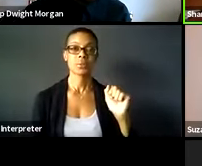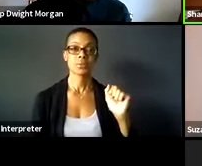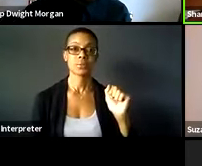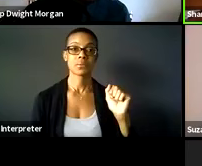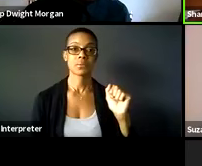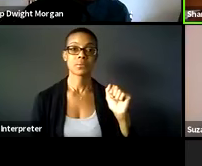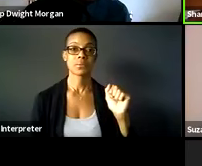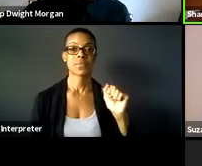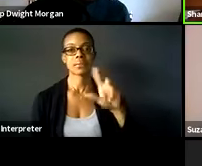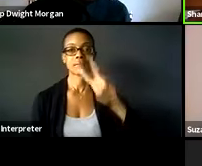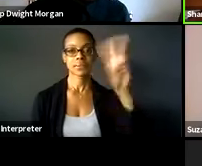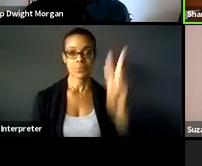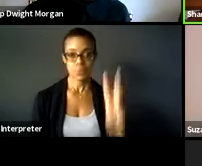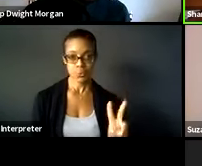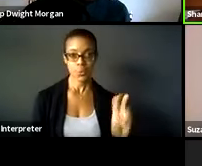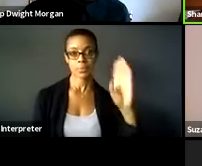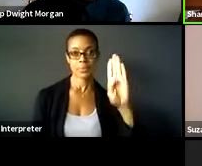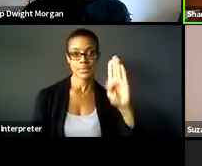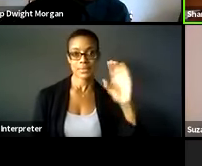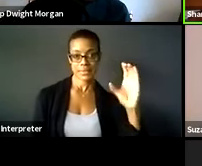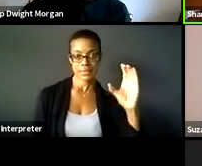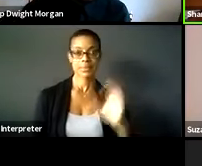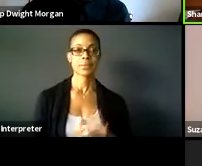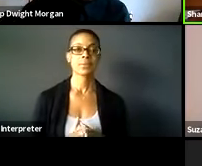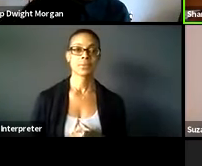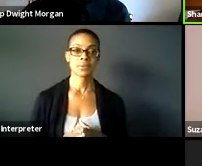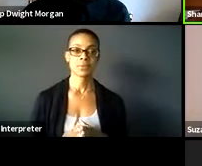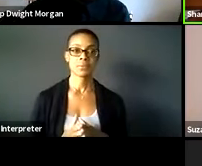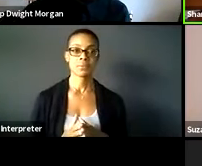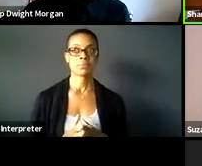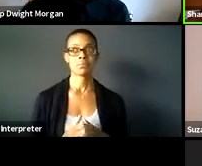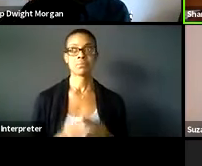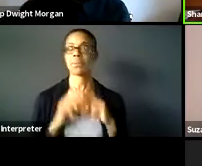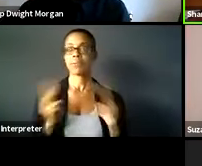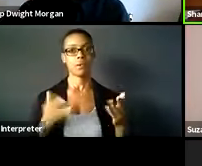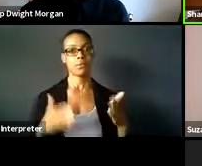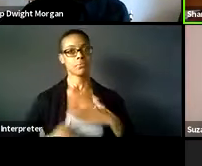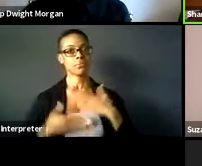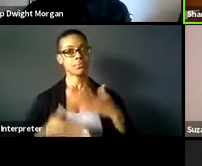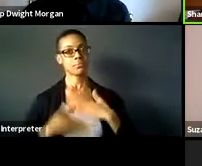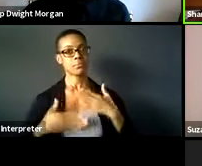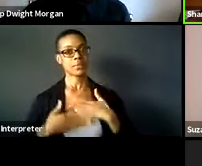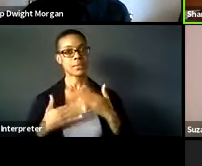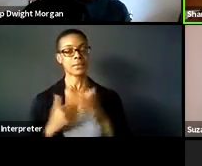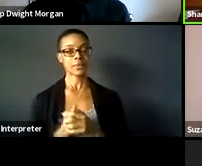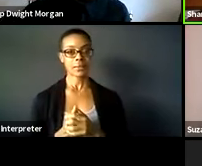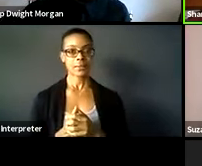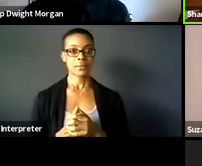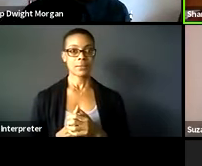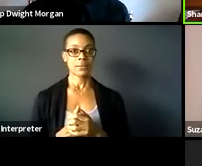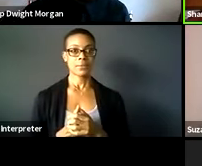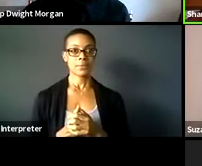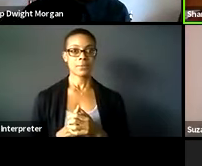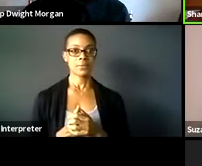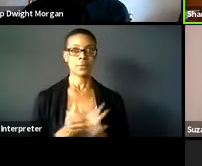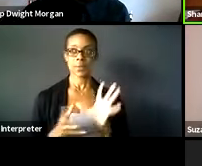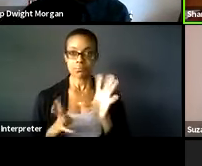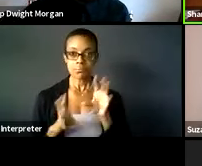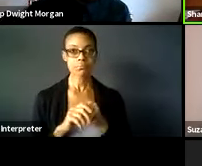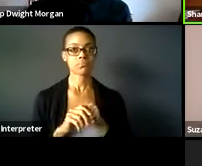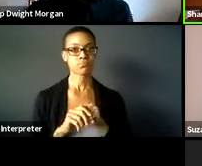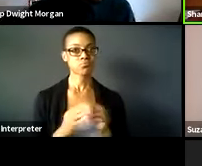City of Victoria in BC. I'm grateful to really be part of this